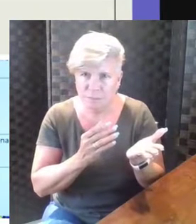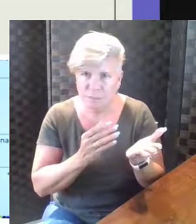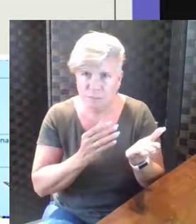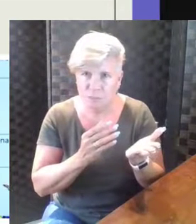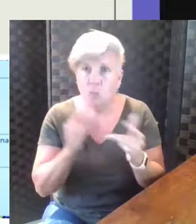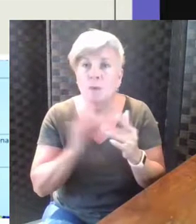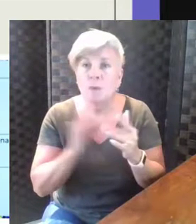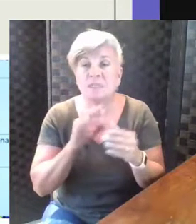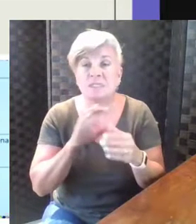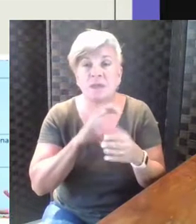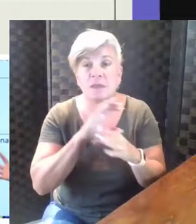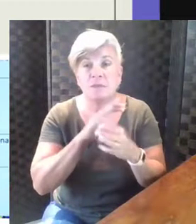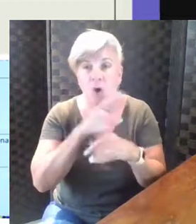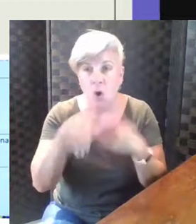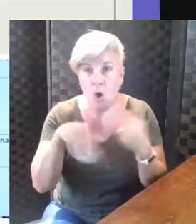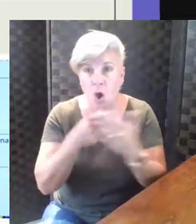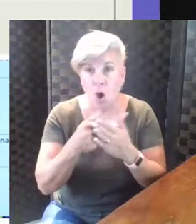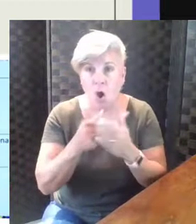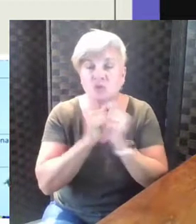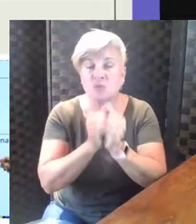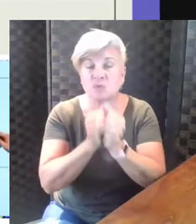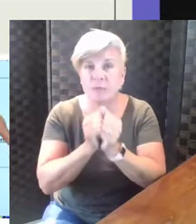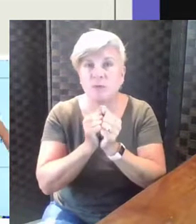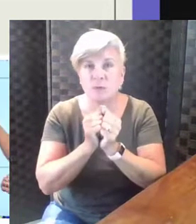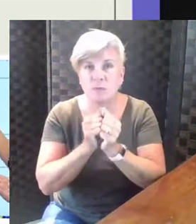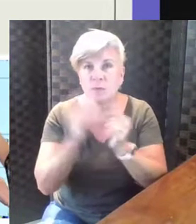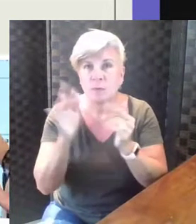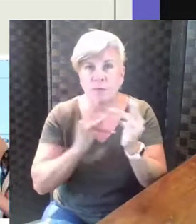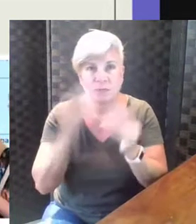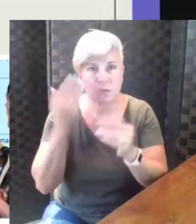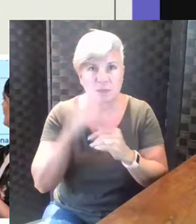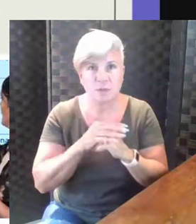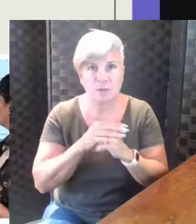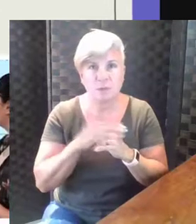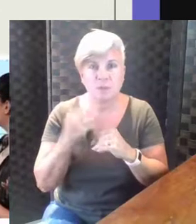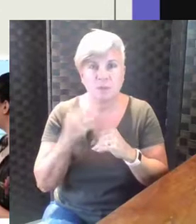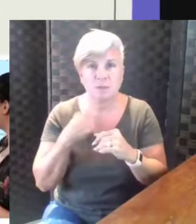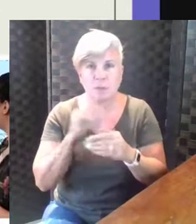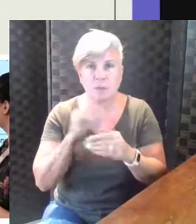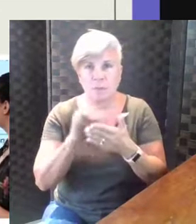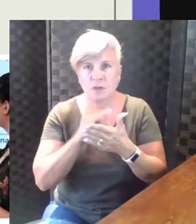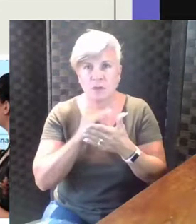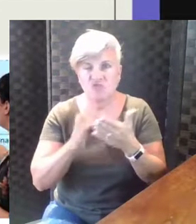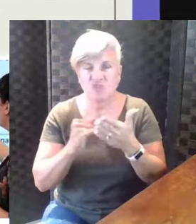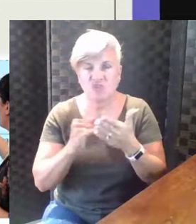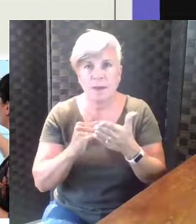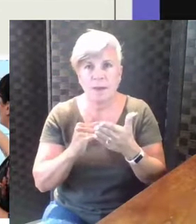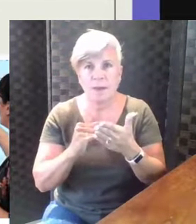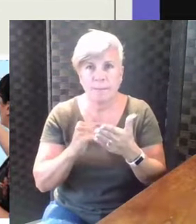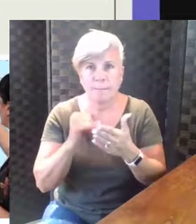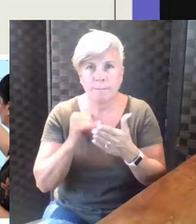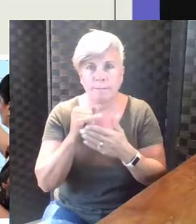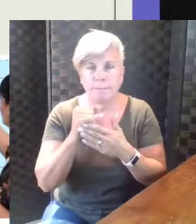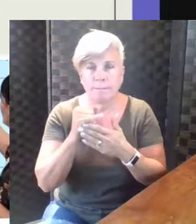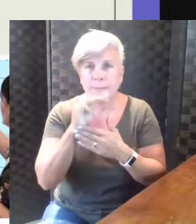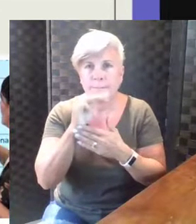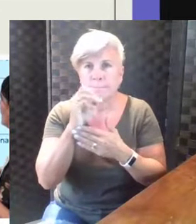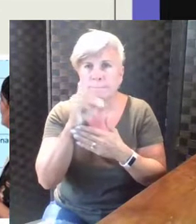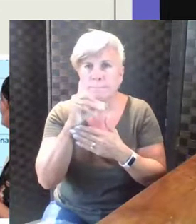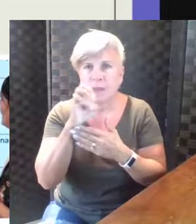We're missing the whole. We need to know how many there are altogether. So I'm going to go ahead and I'm going to draw my model